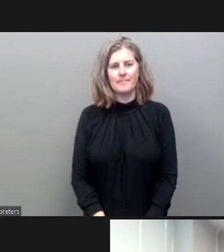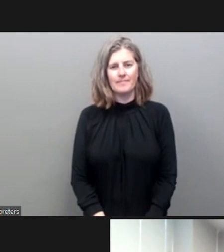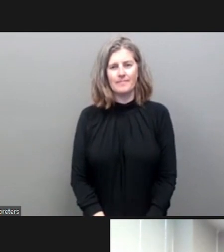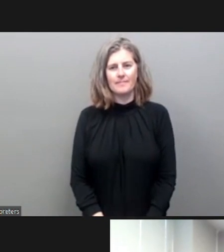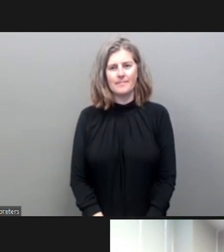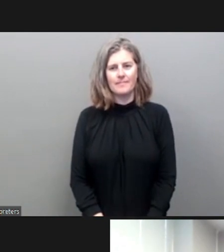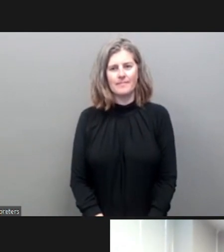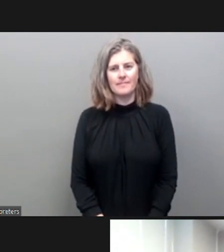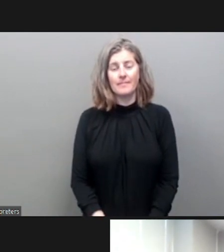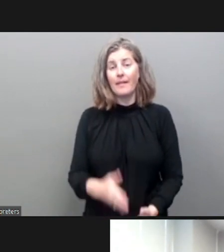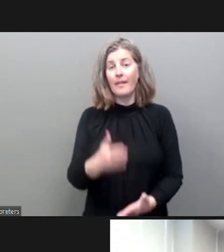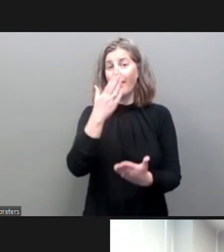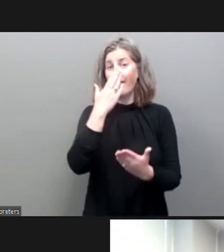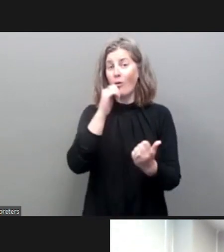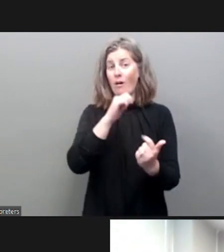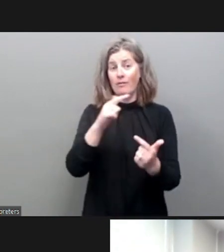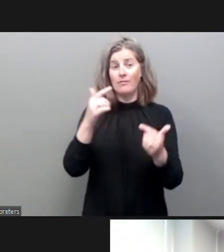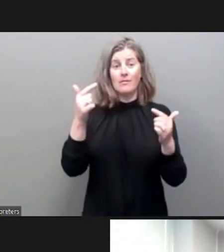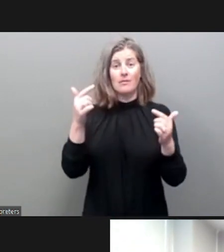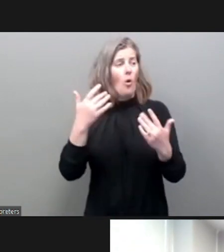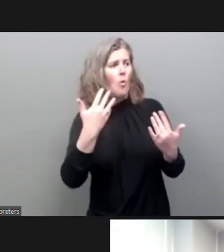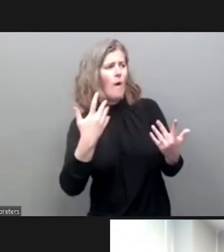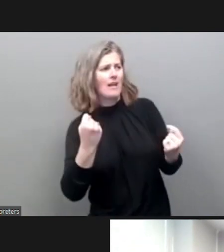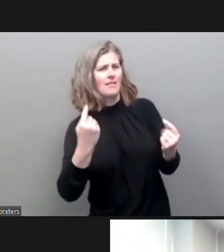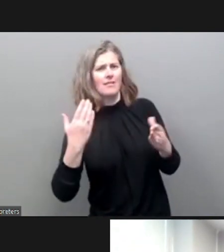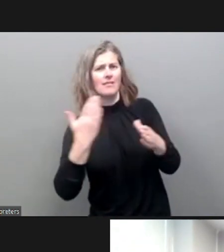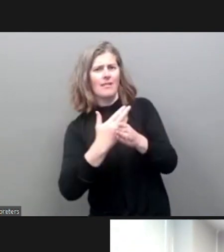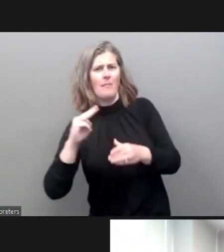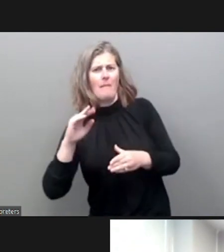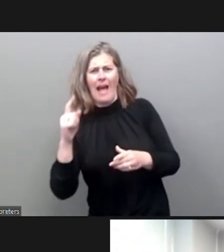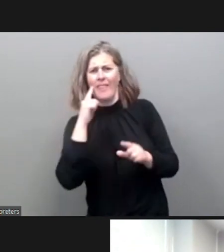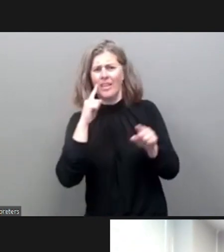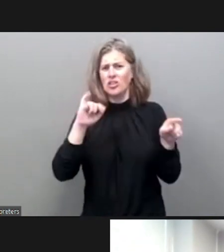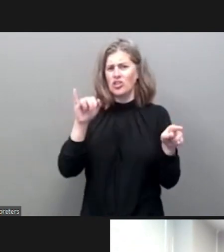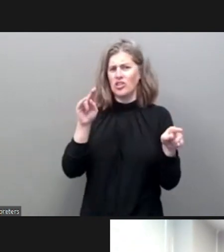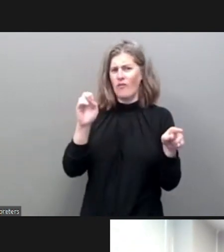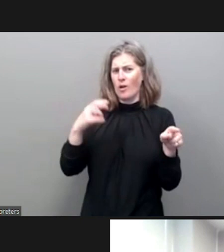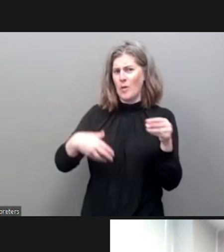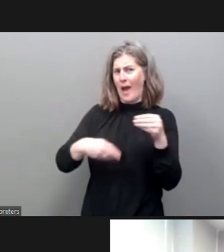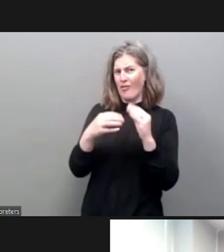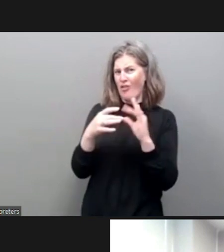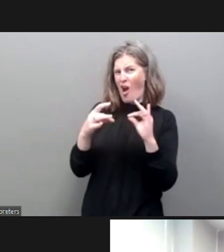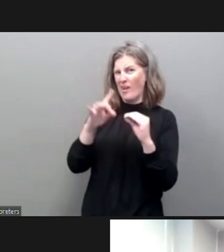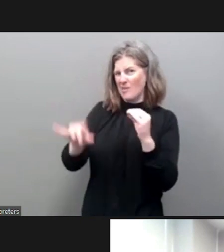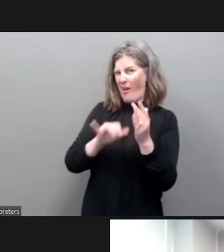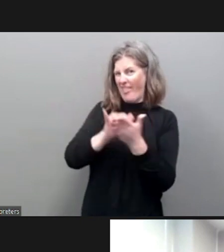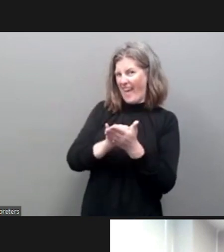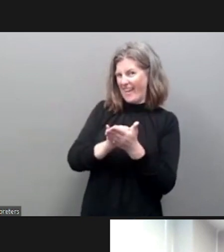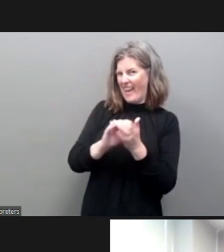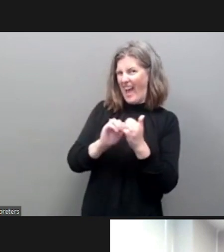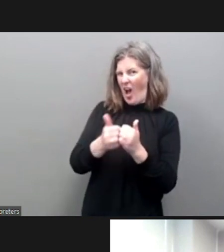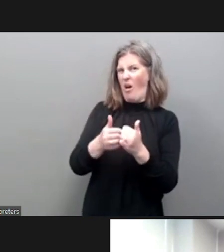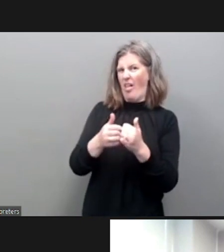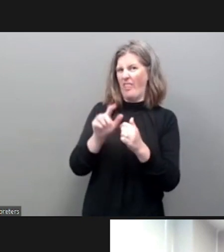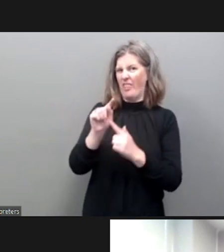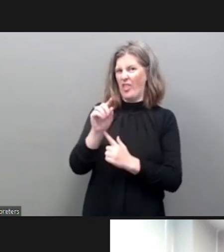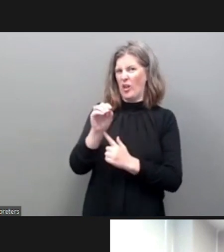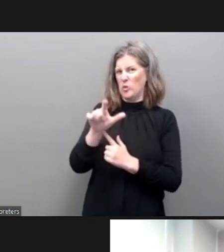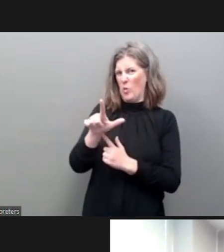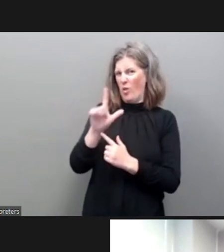Great, thanks everybody. Next we'll turn to Julie. Matt, I think Jennifer might have had some comments about how this tool will